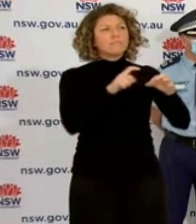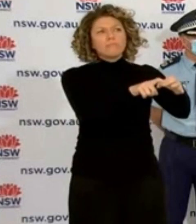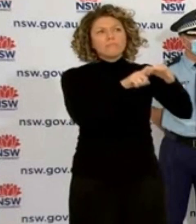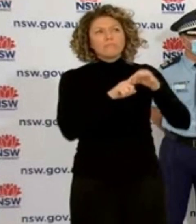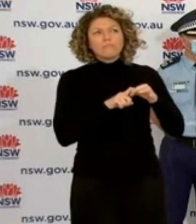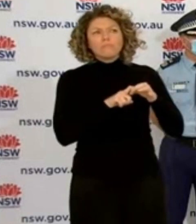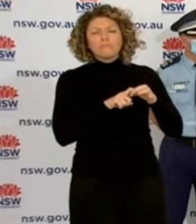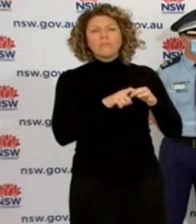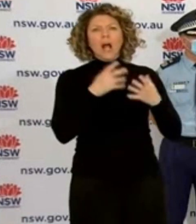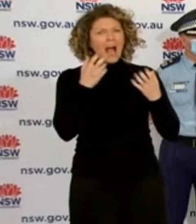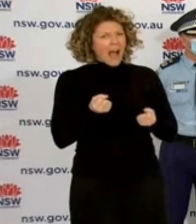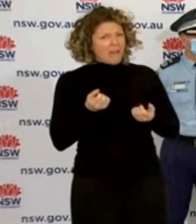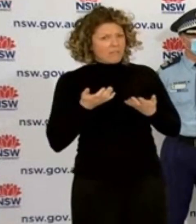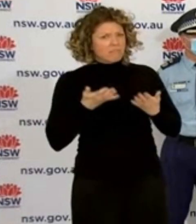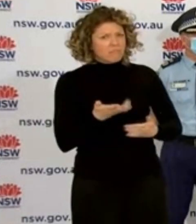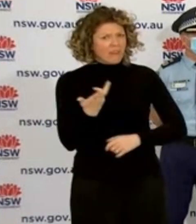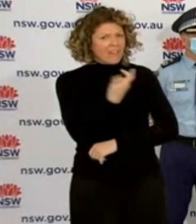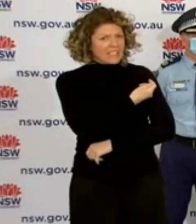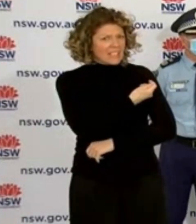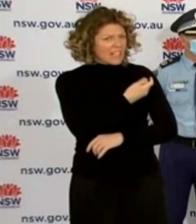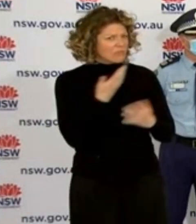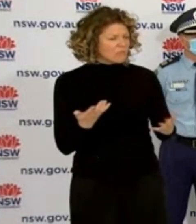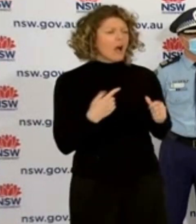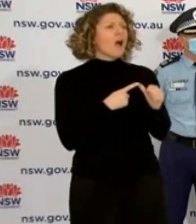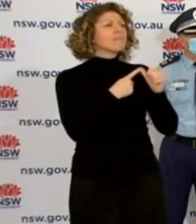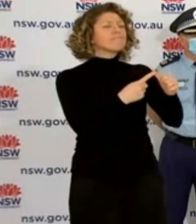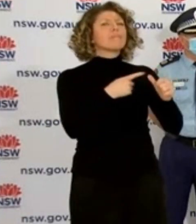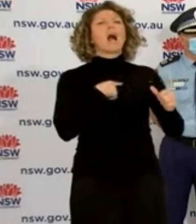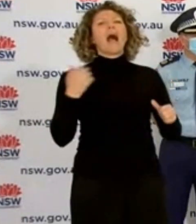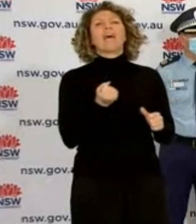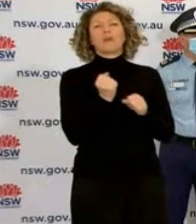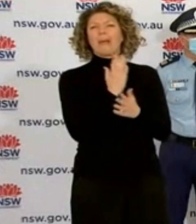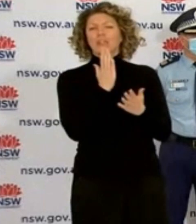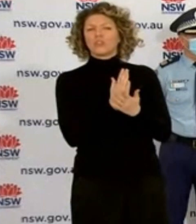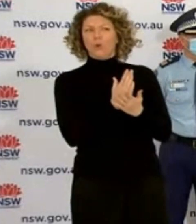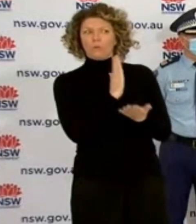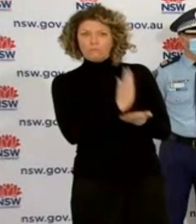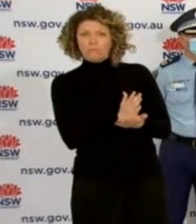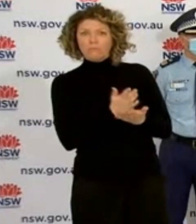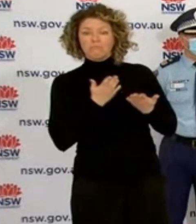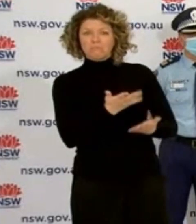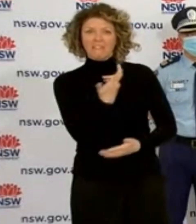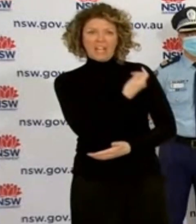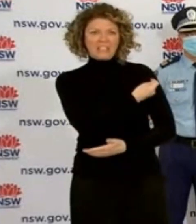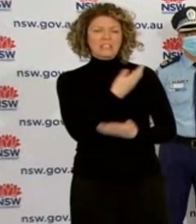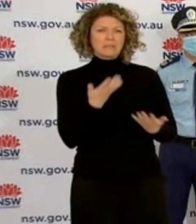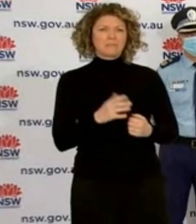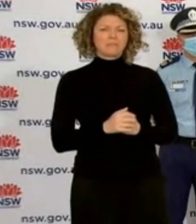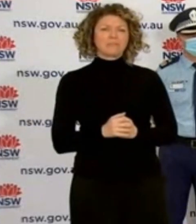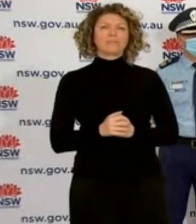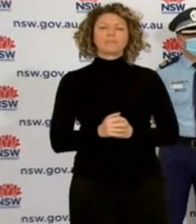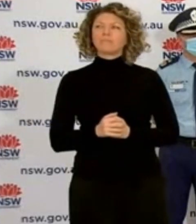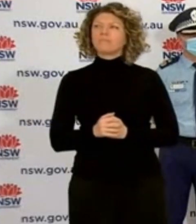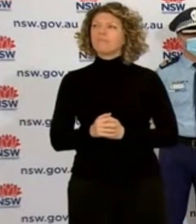He's 15. I'll have to chase up the vaccination issues with the pneumococcal vaccine. Yeah. There are concerns